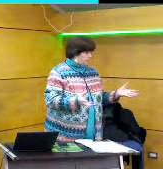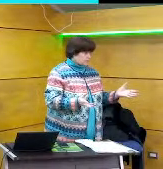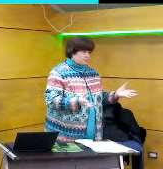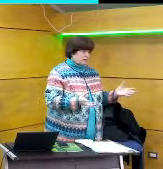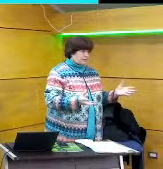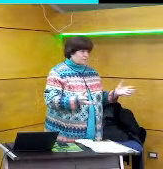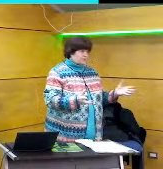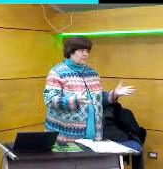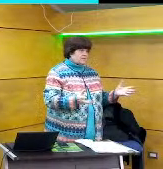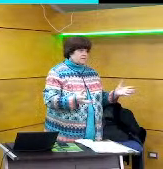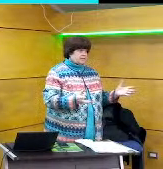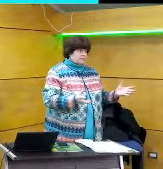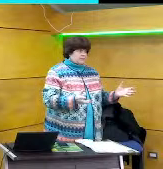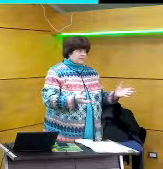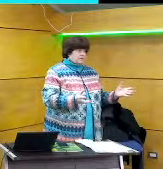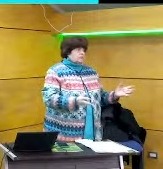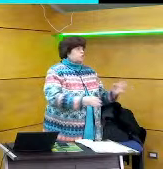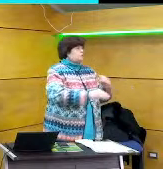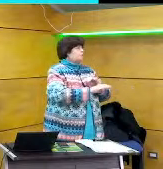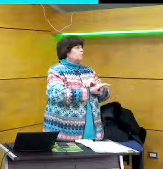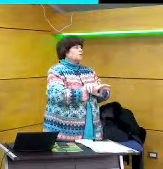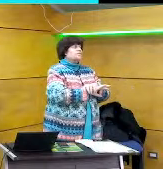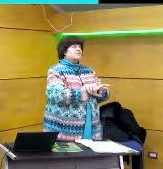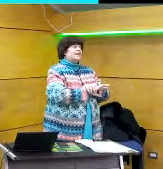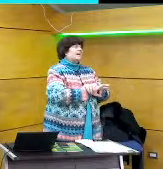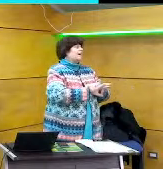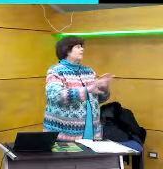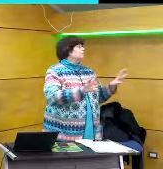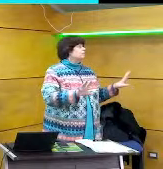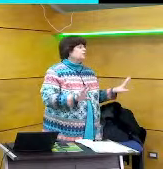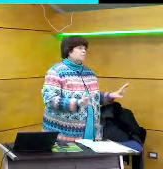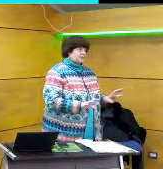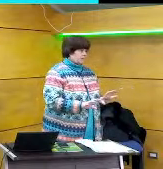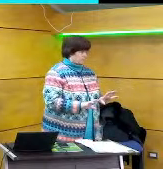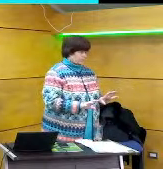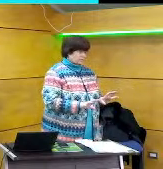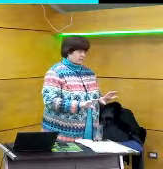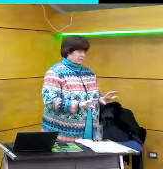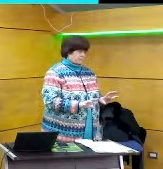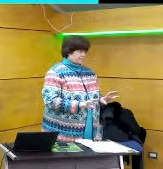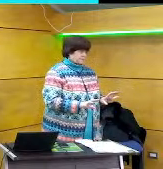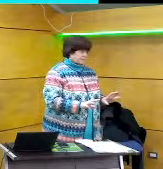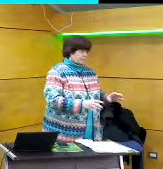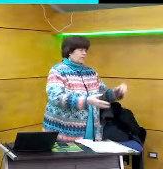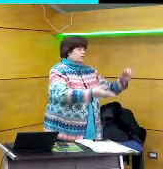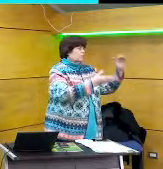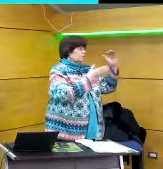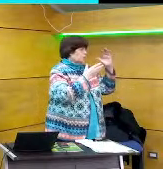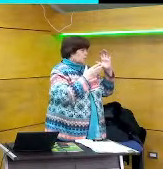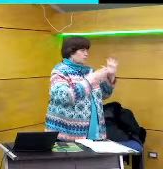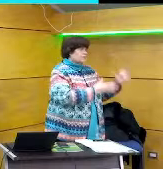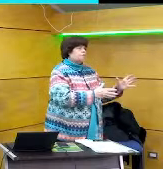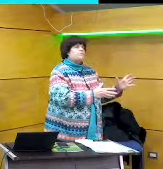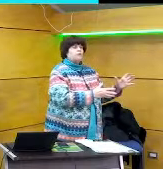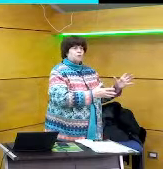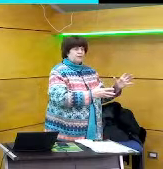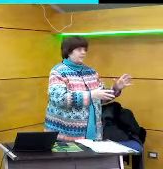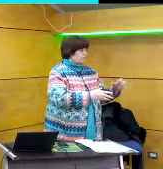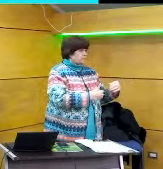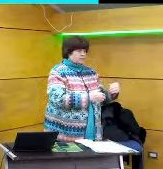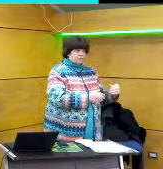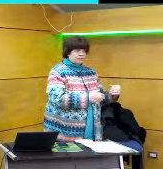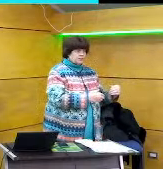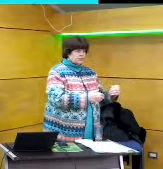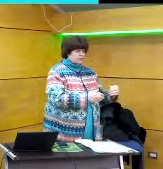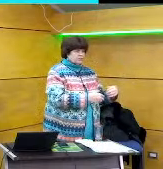half of your spelling bee, to be words that everybody knows. They're words from the unit